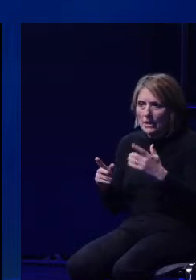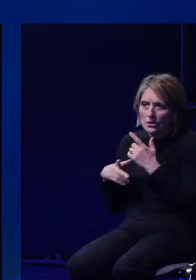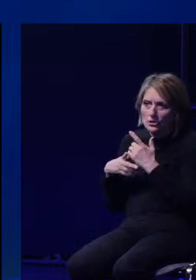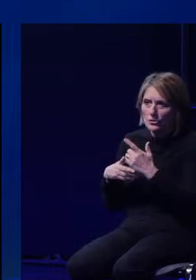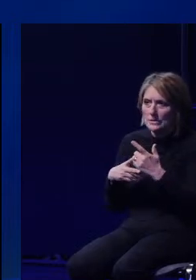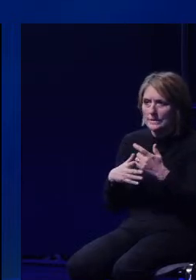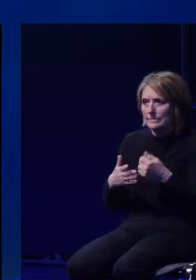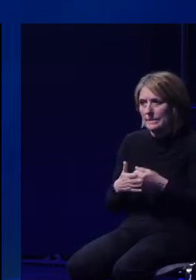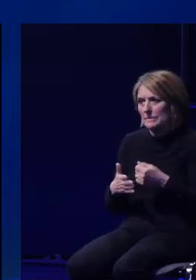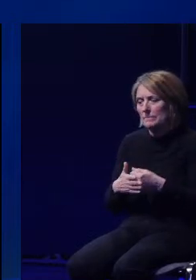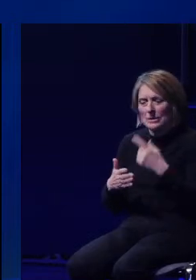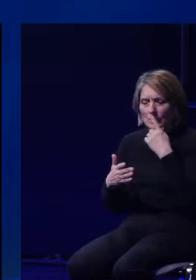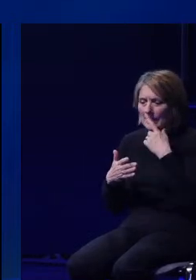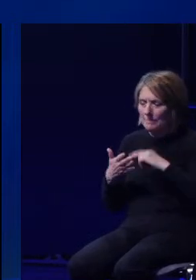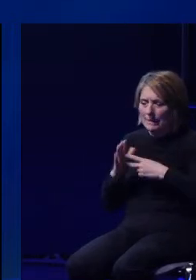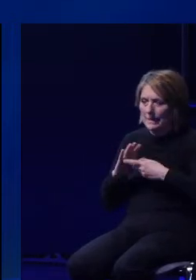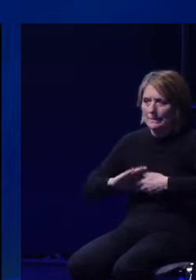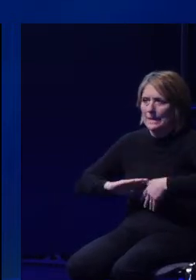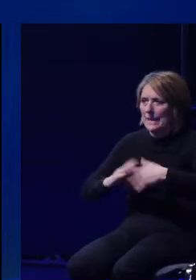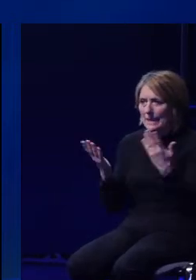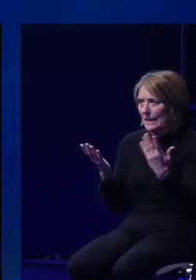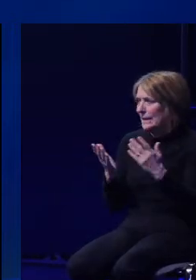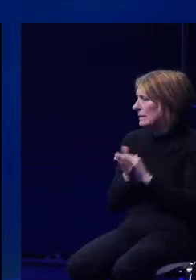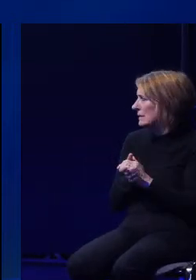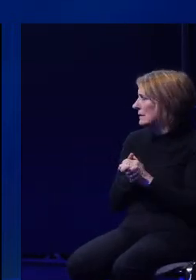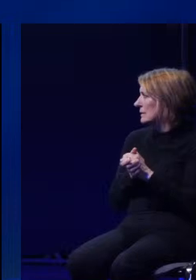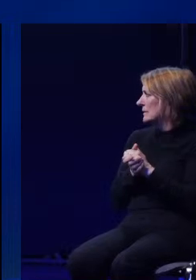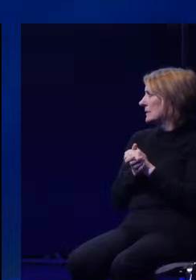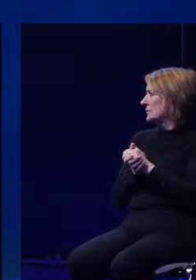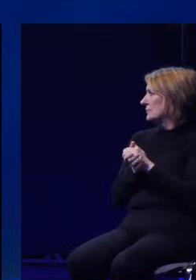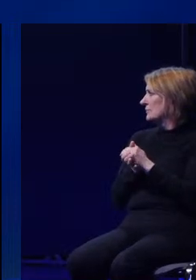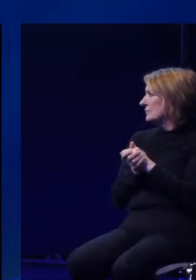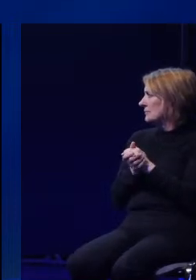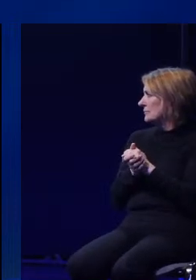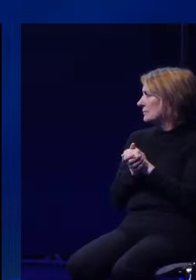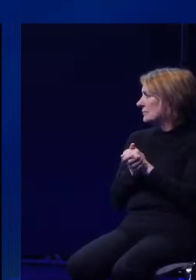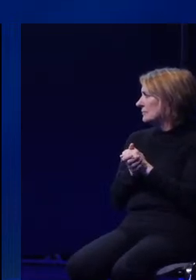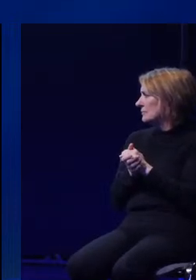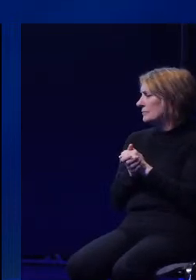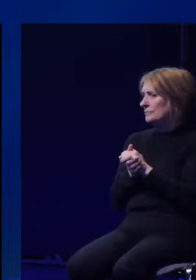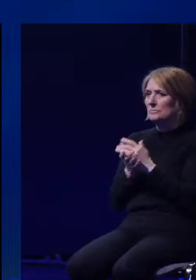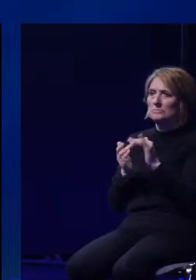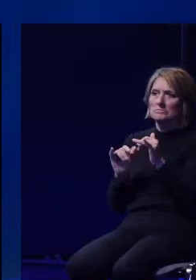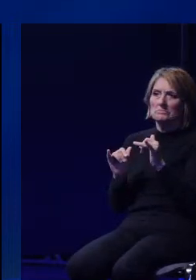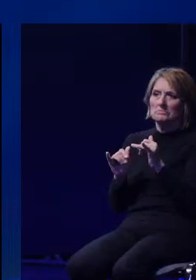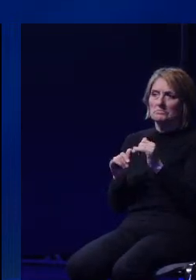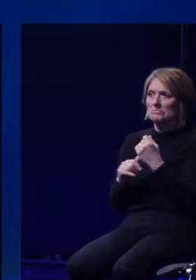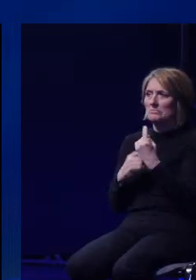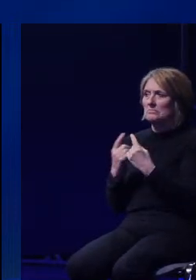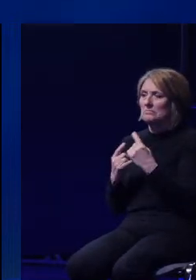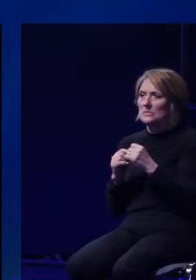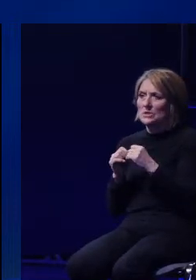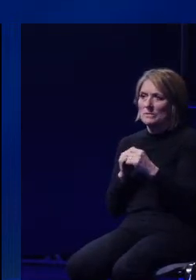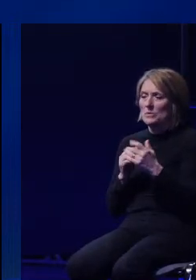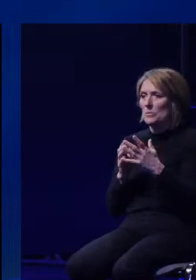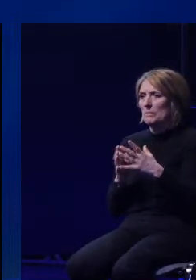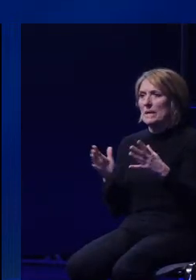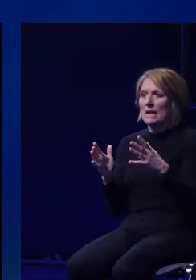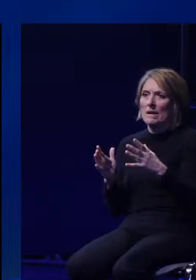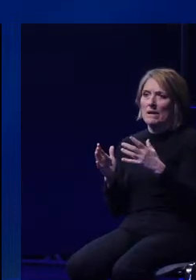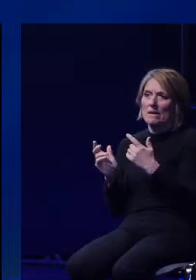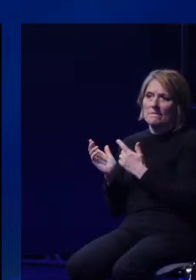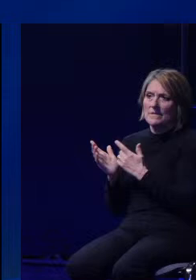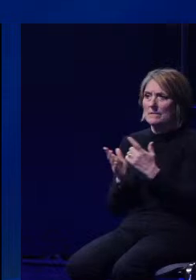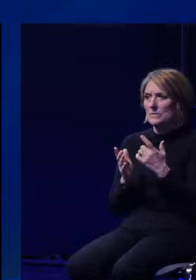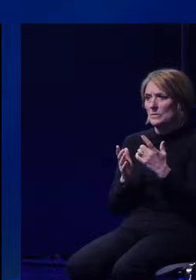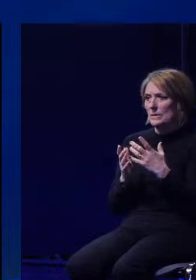but you can plan any shot pretty much. As a company, you want obviously bigger films, which they have bigger